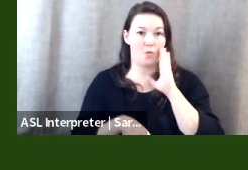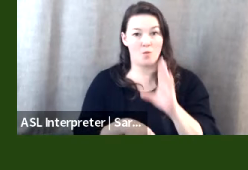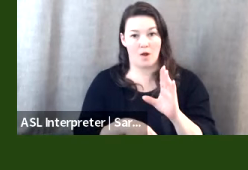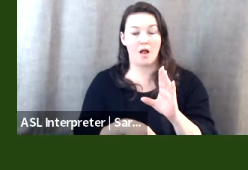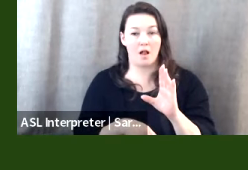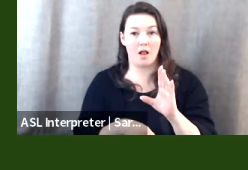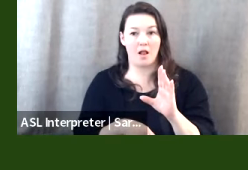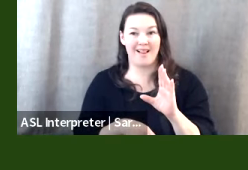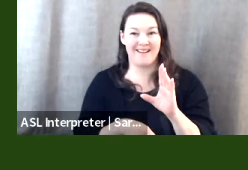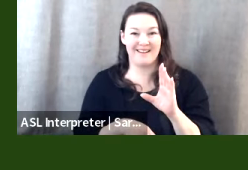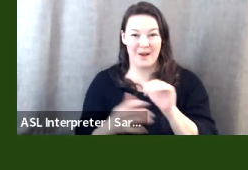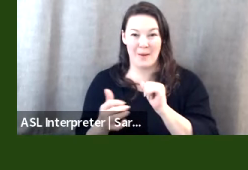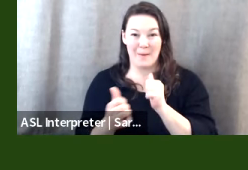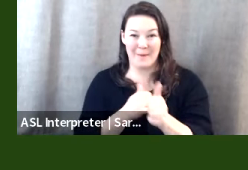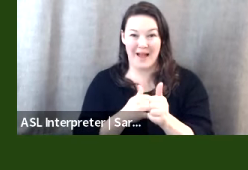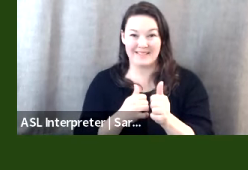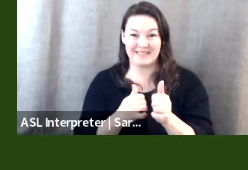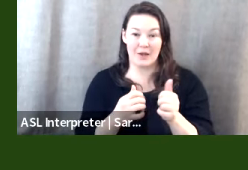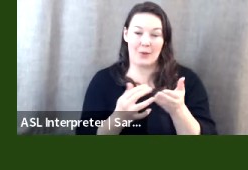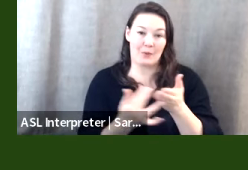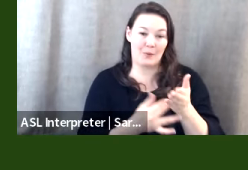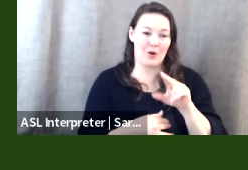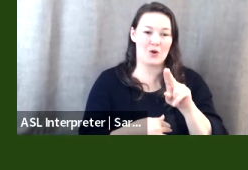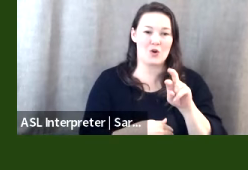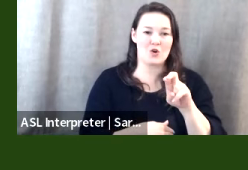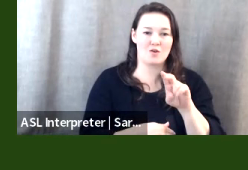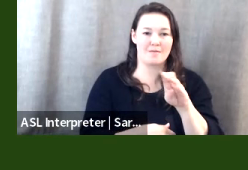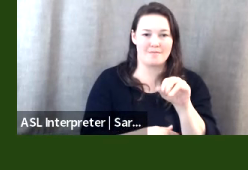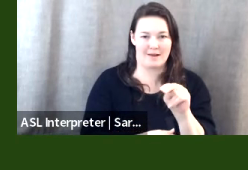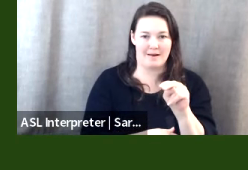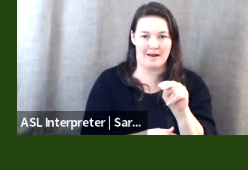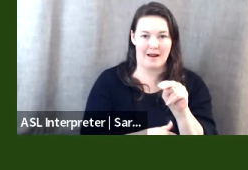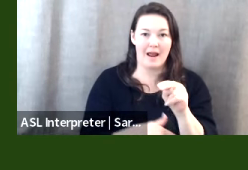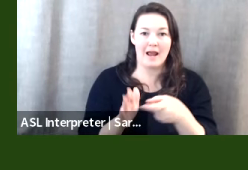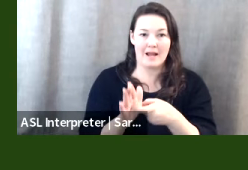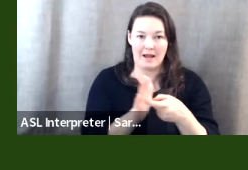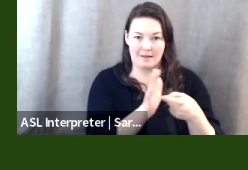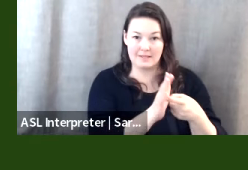sniff test with the ARPA guidelines and make sure that none are duplicative.